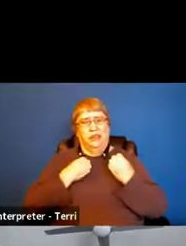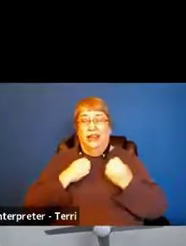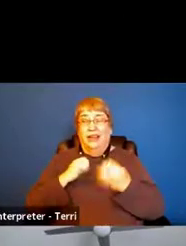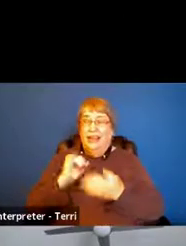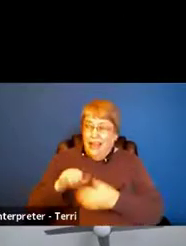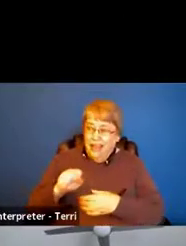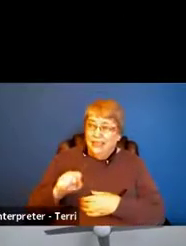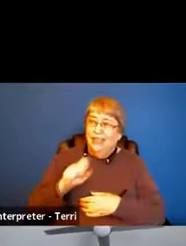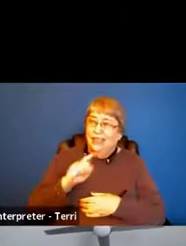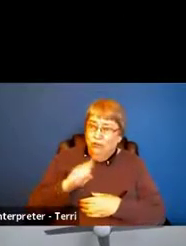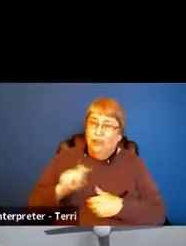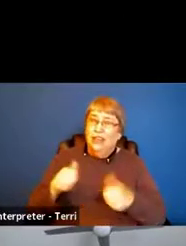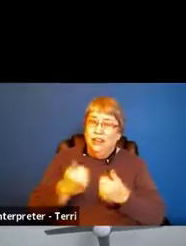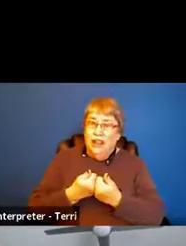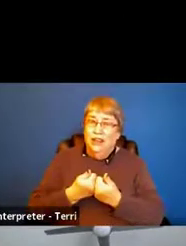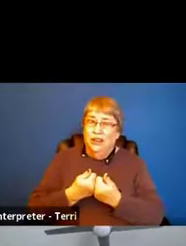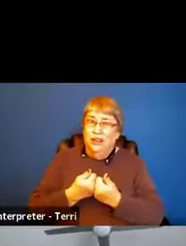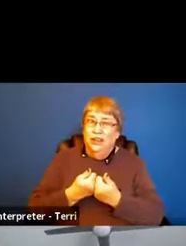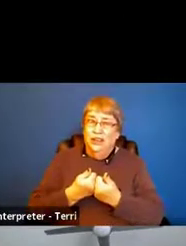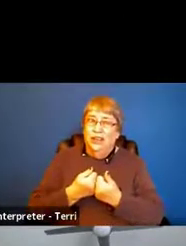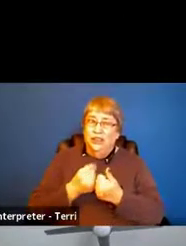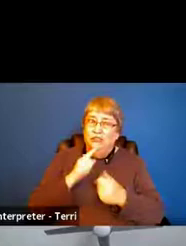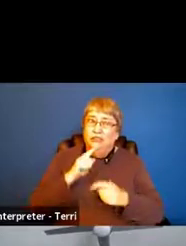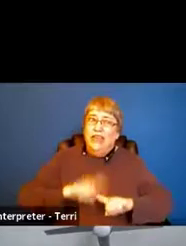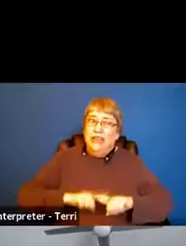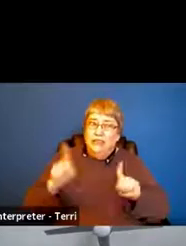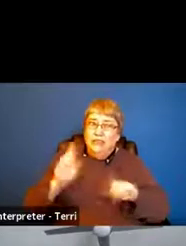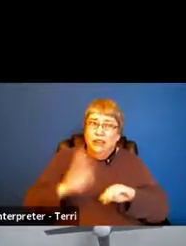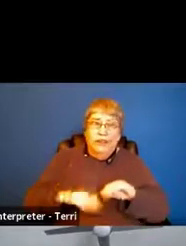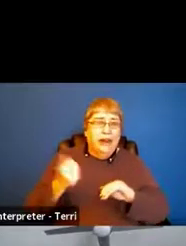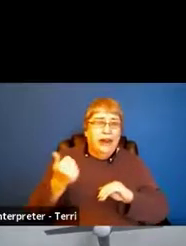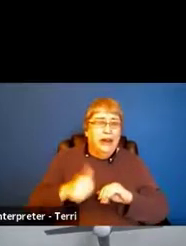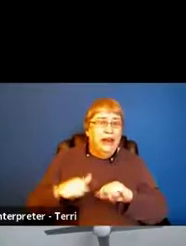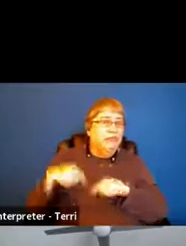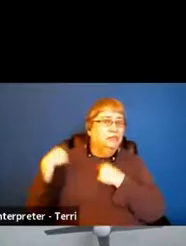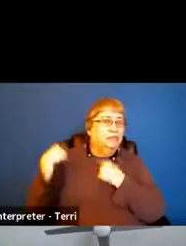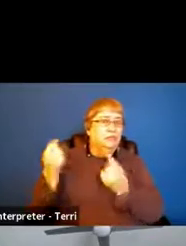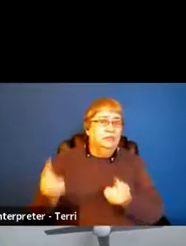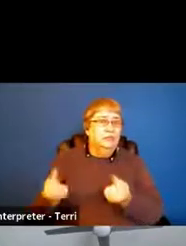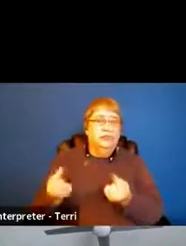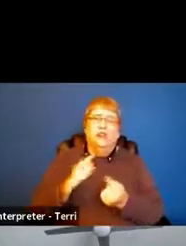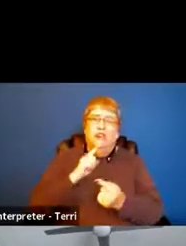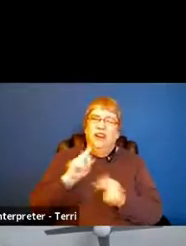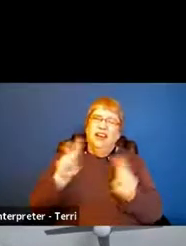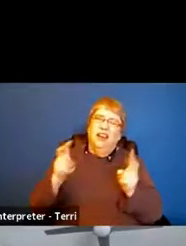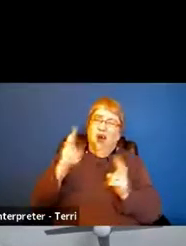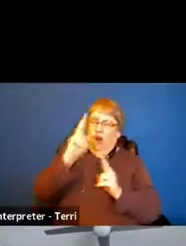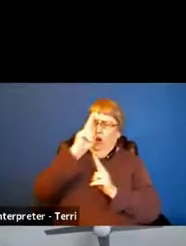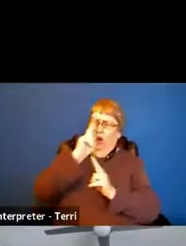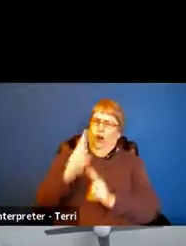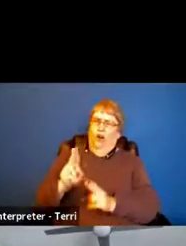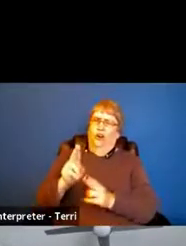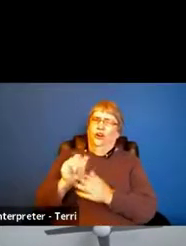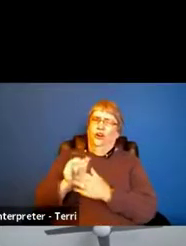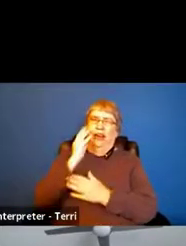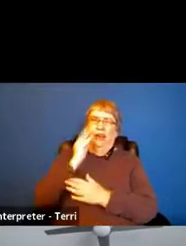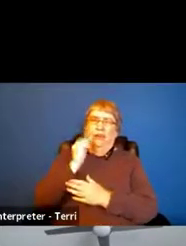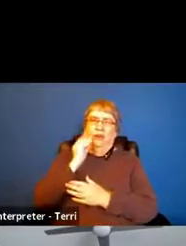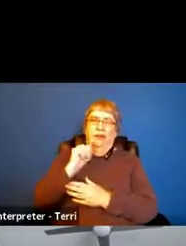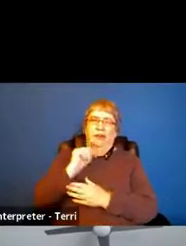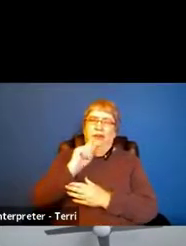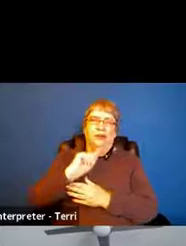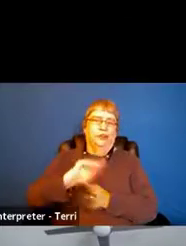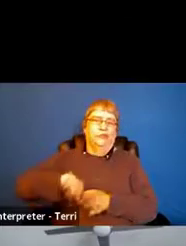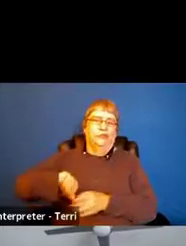challenging right now and very unique. And so honoring that experience. rather than trying to move past that because it's uncomfortable.